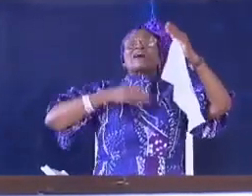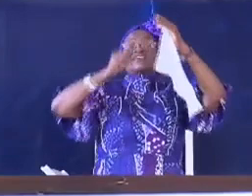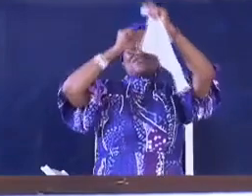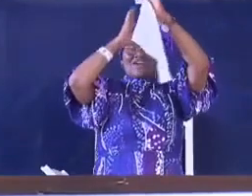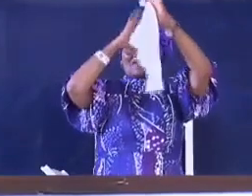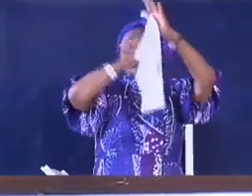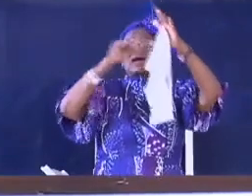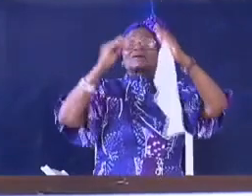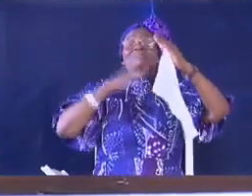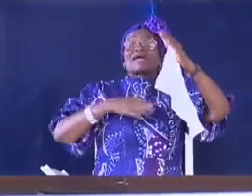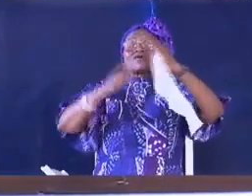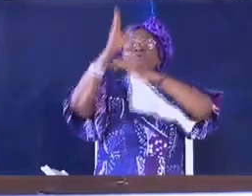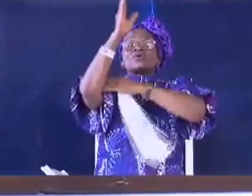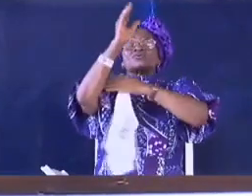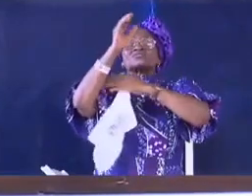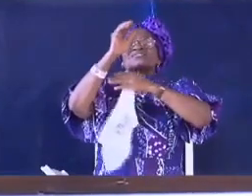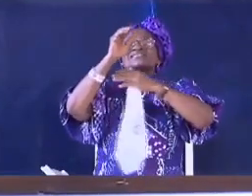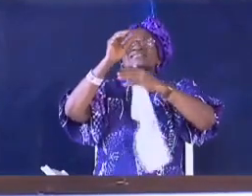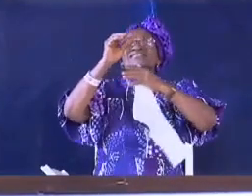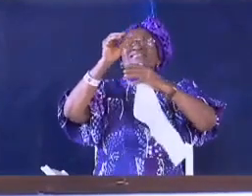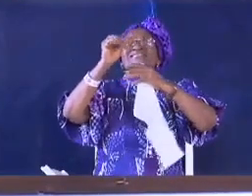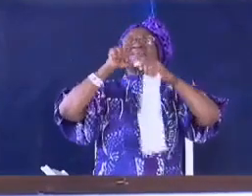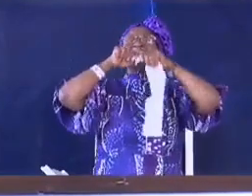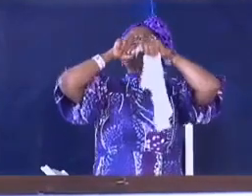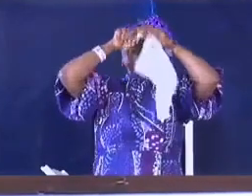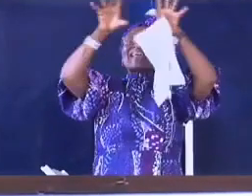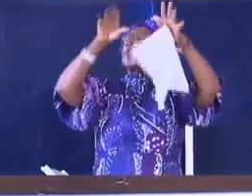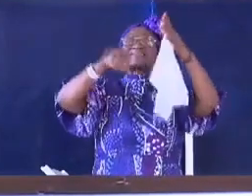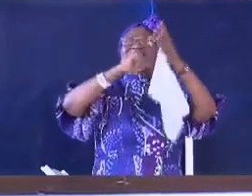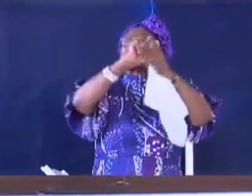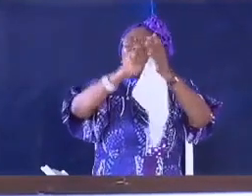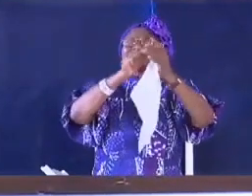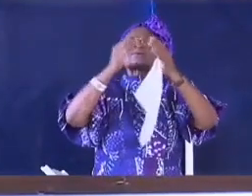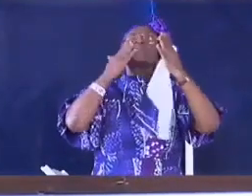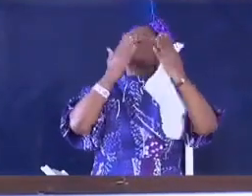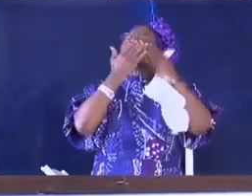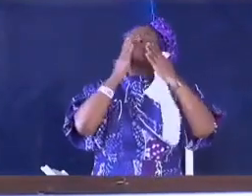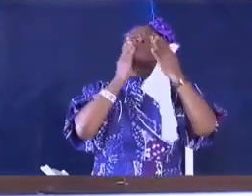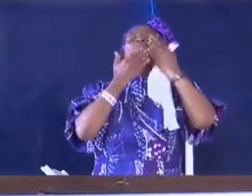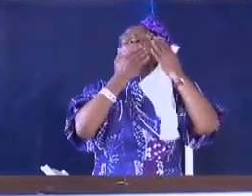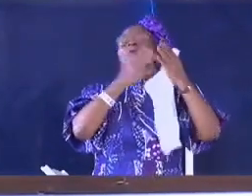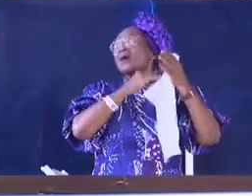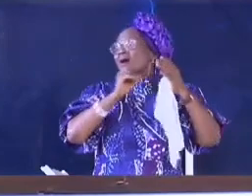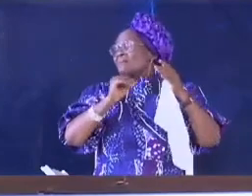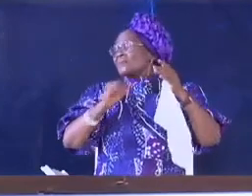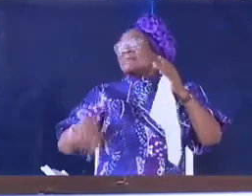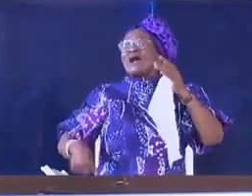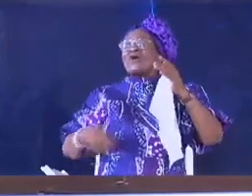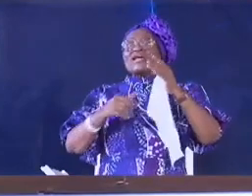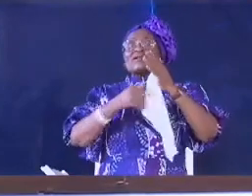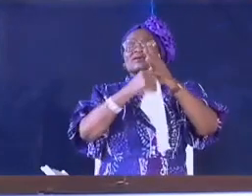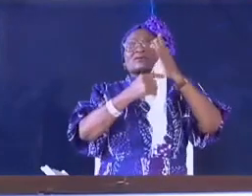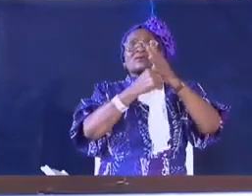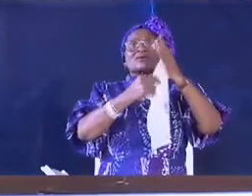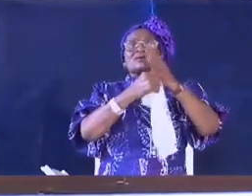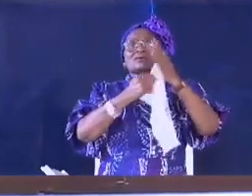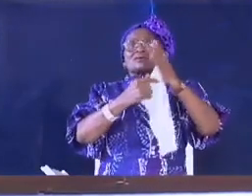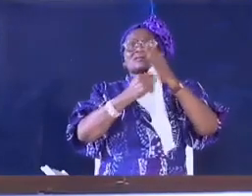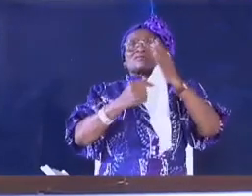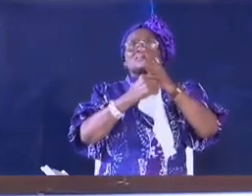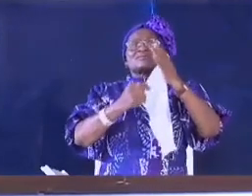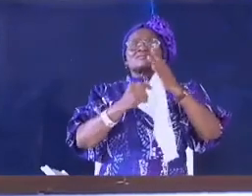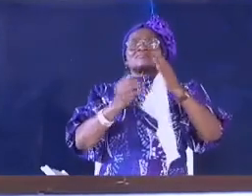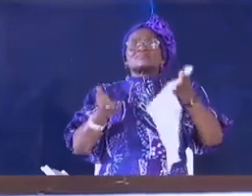that you saturate these handkerchiefs and these bottles of oil lift her to